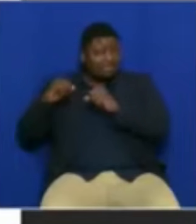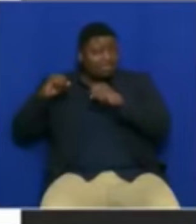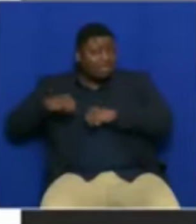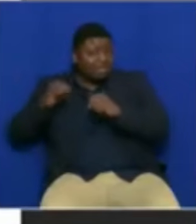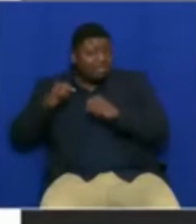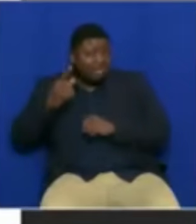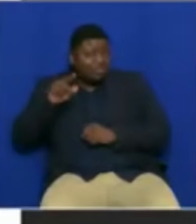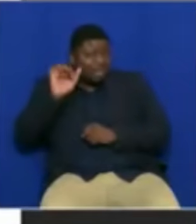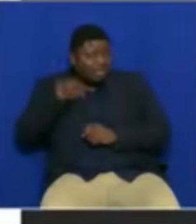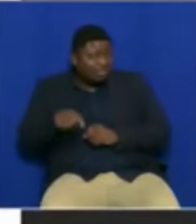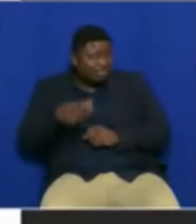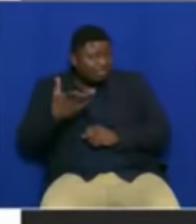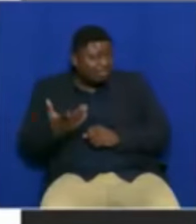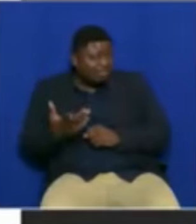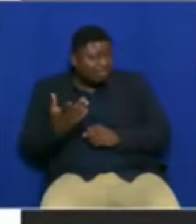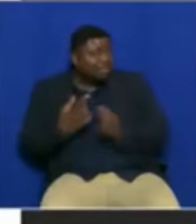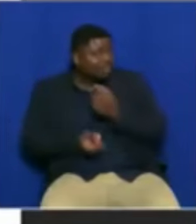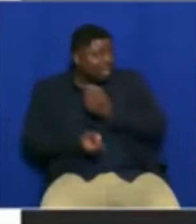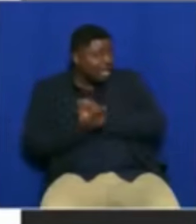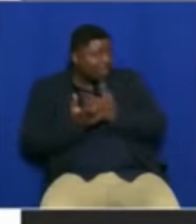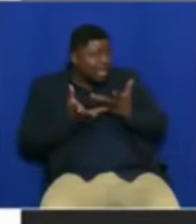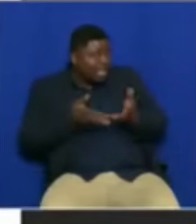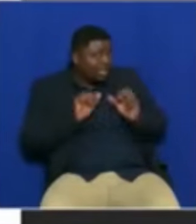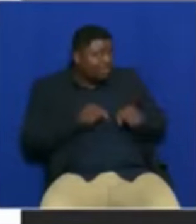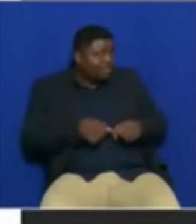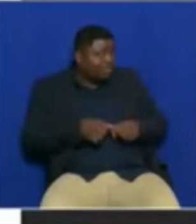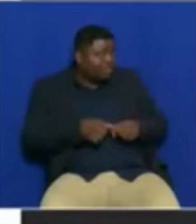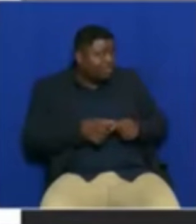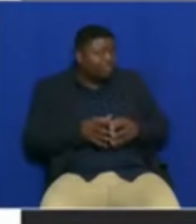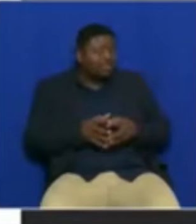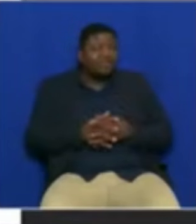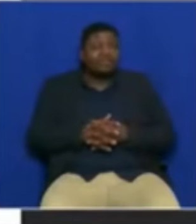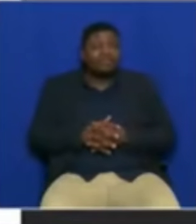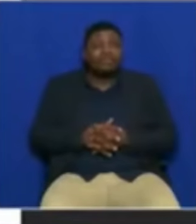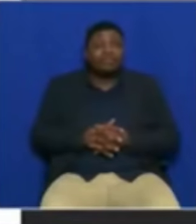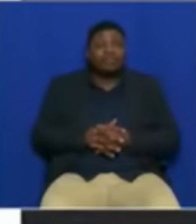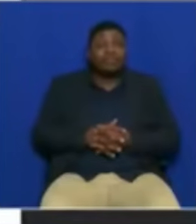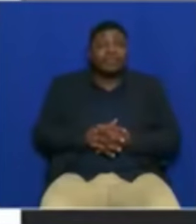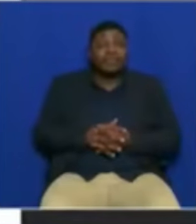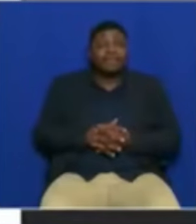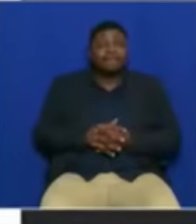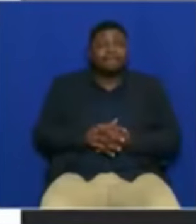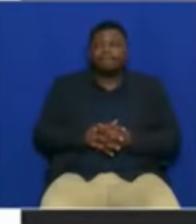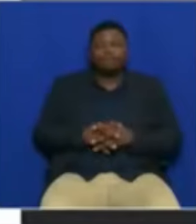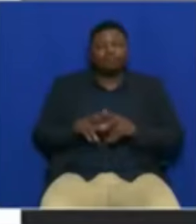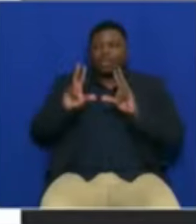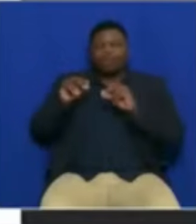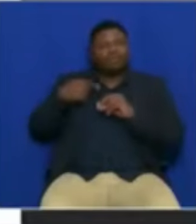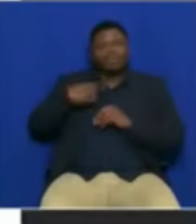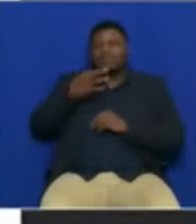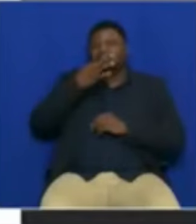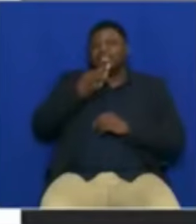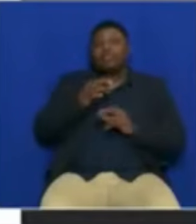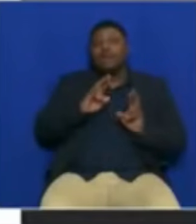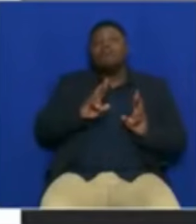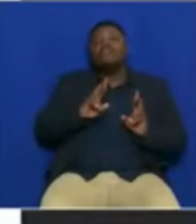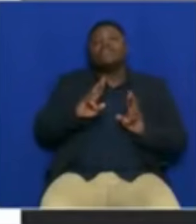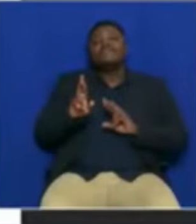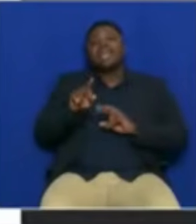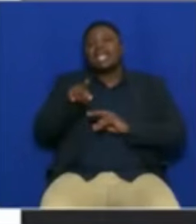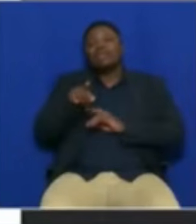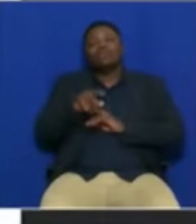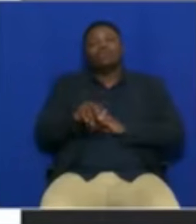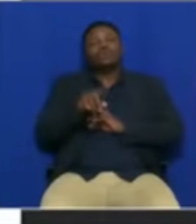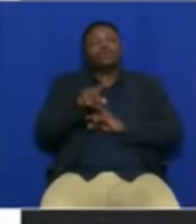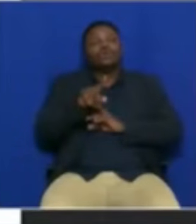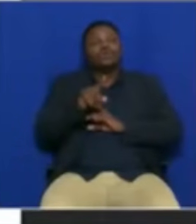happened here? I wouldn't say I referred to 21A, but the way I conducted... It would not be you anyway. It would not